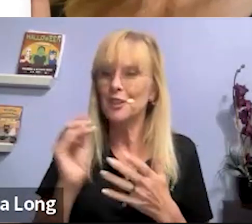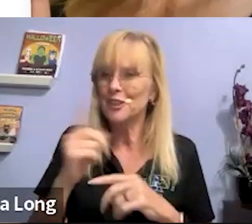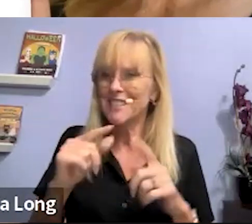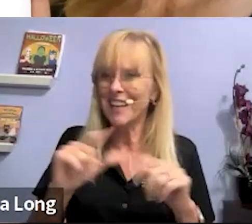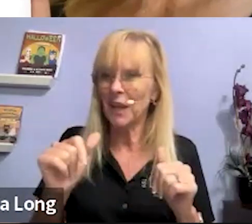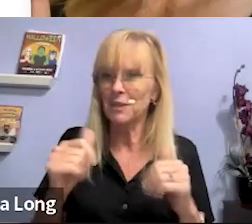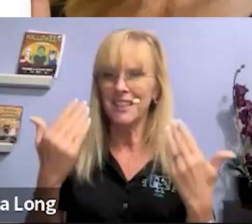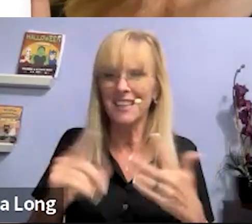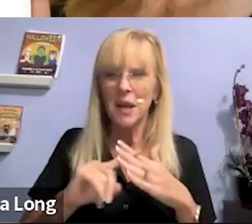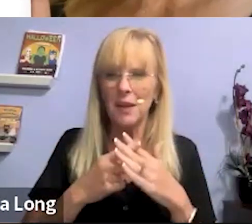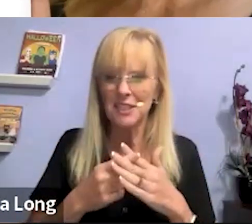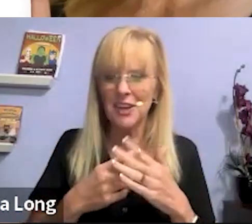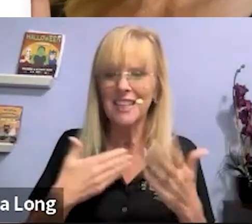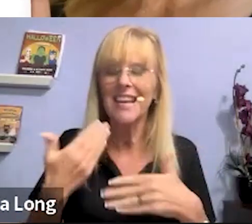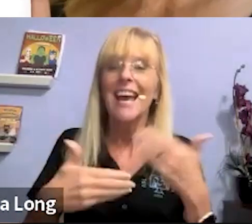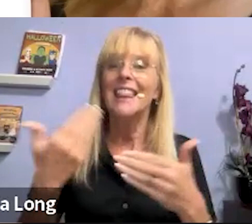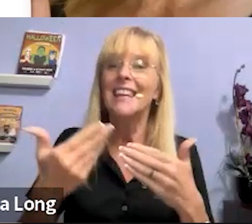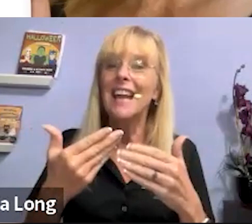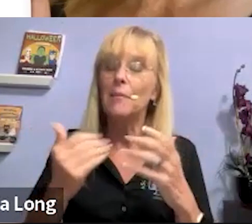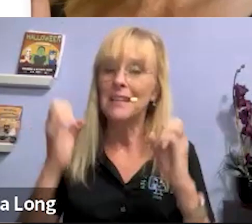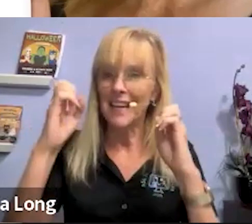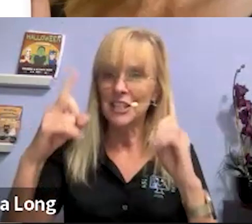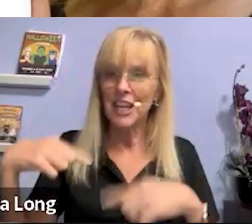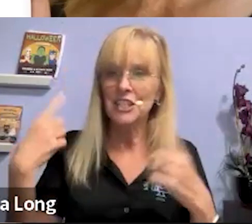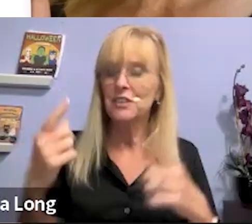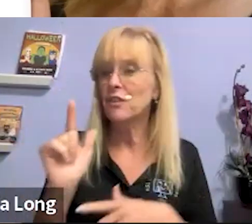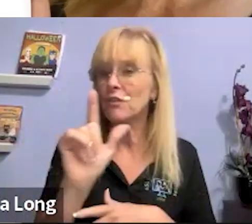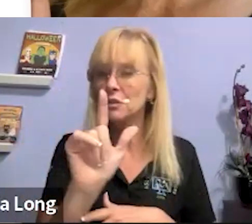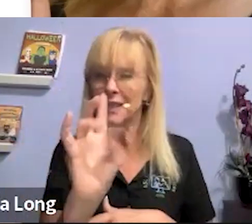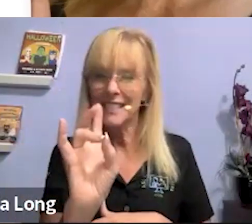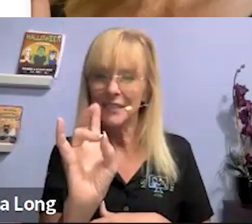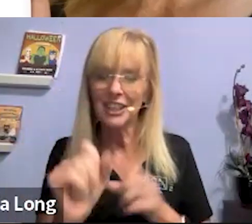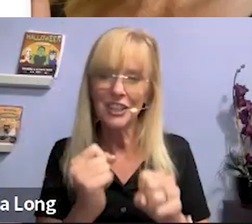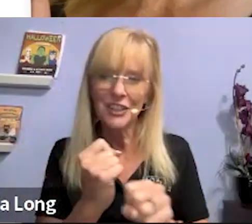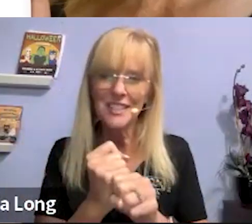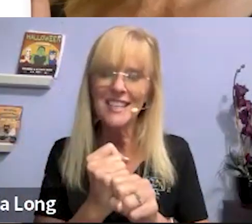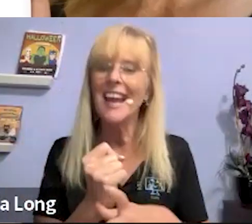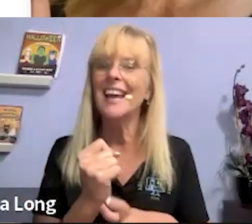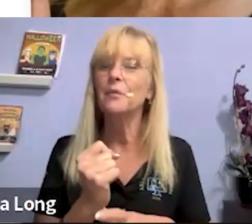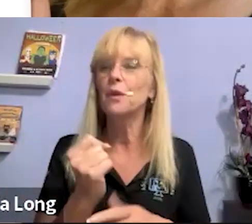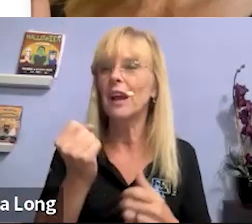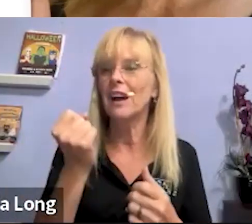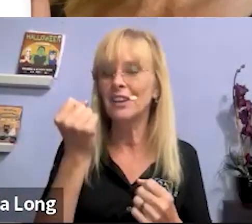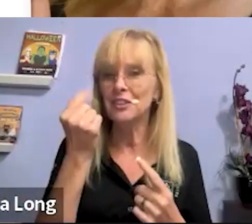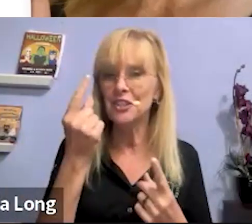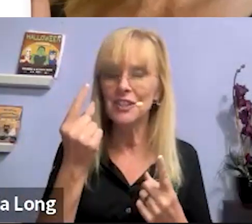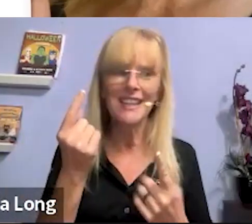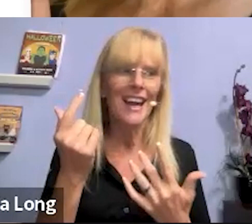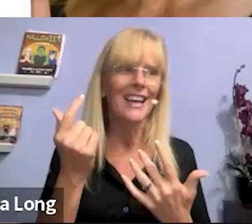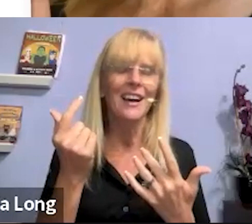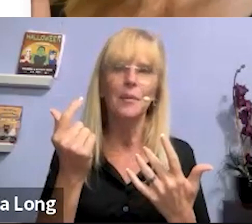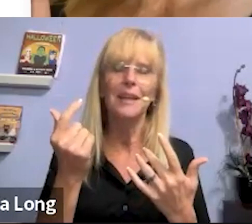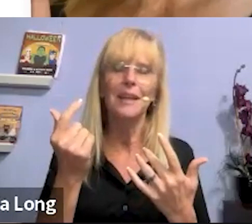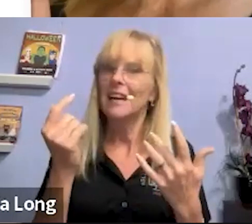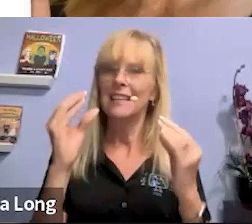of us would learn sign language, and that's how I started. Then I've been in education for over 27 years, and I understood